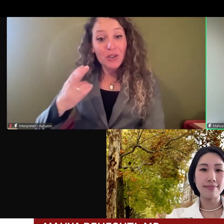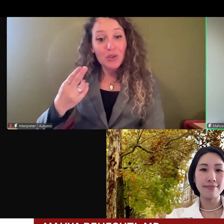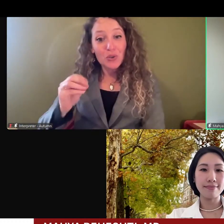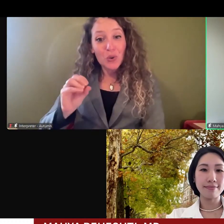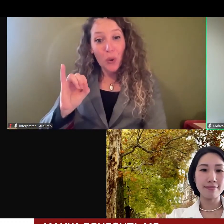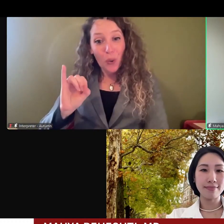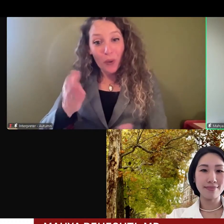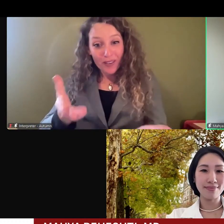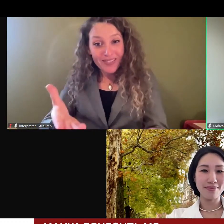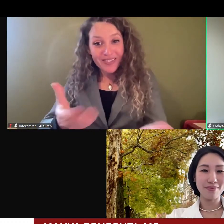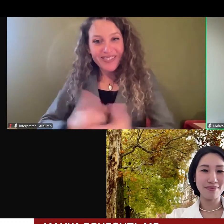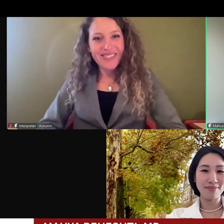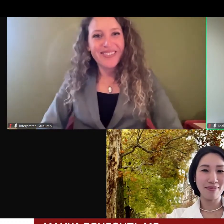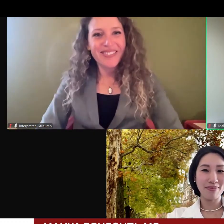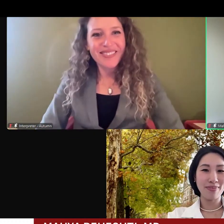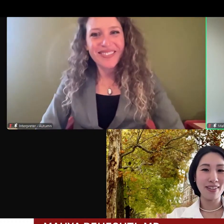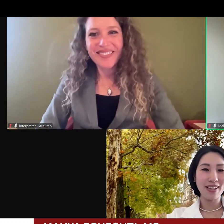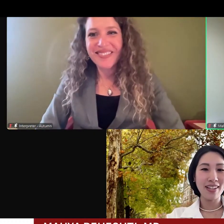floor is yours.